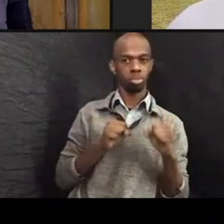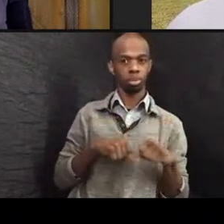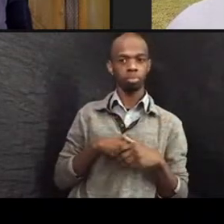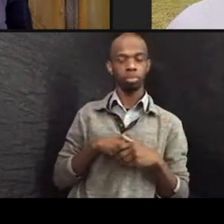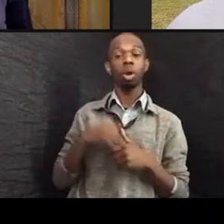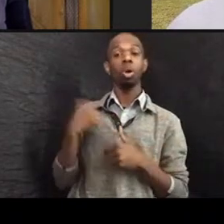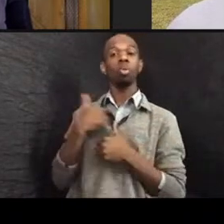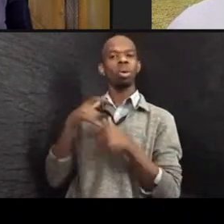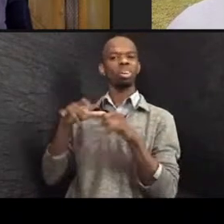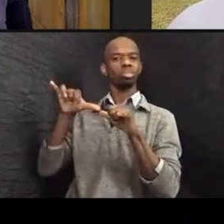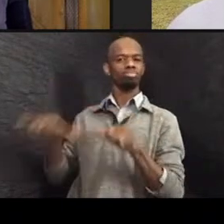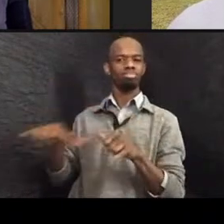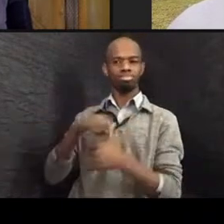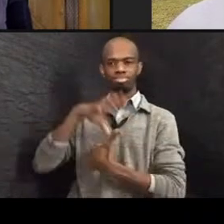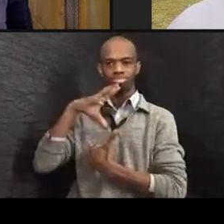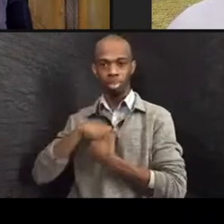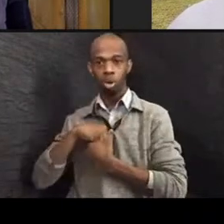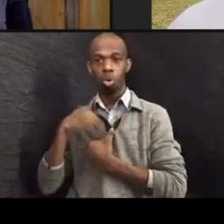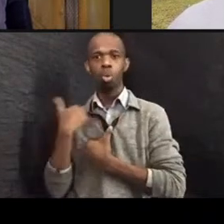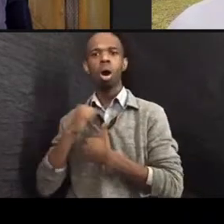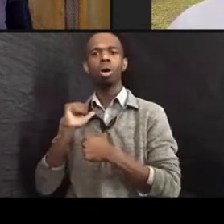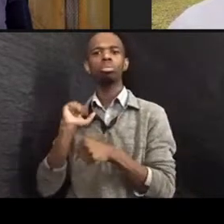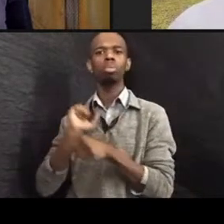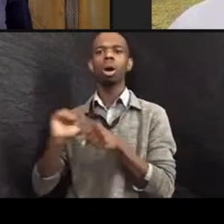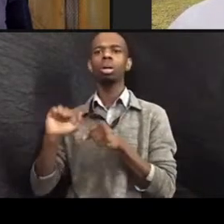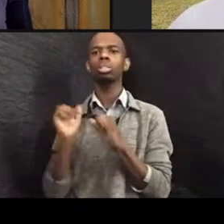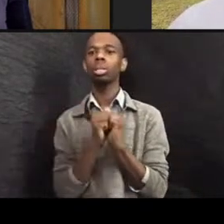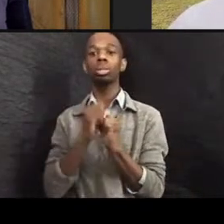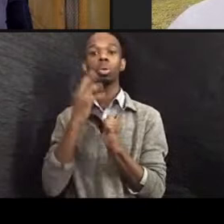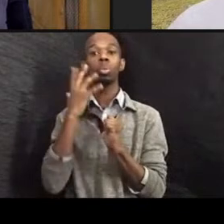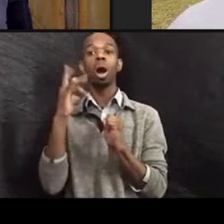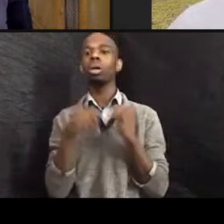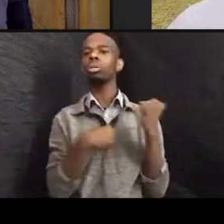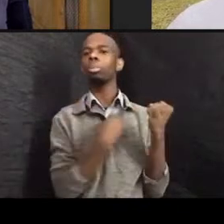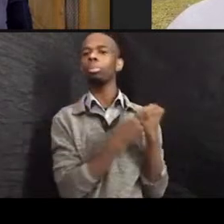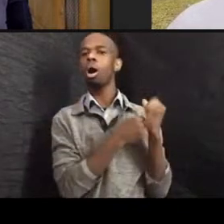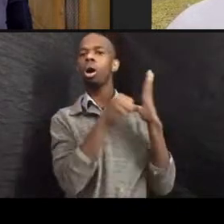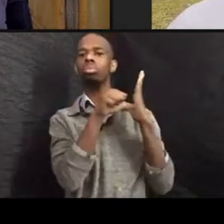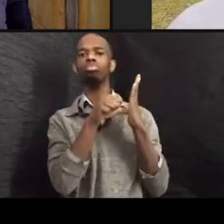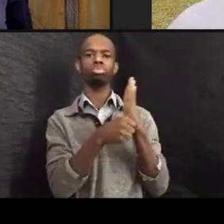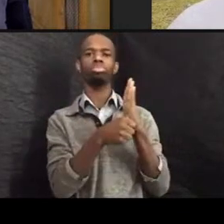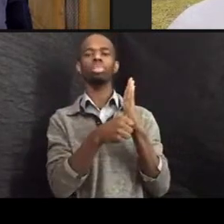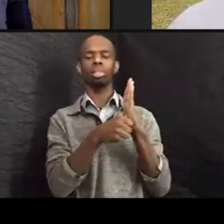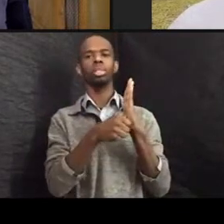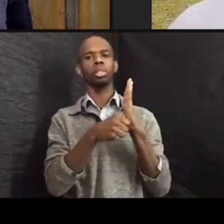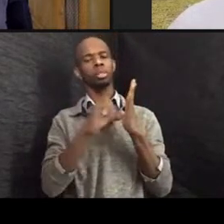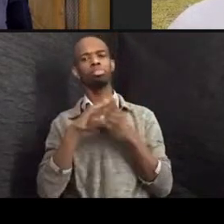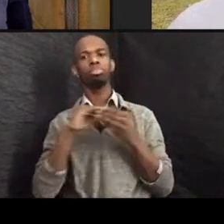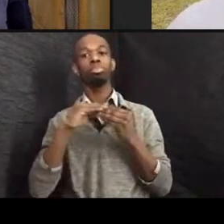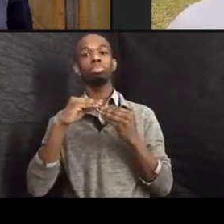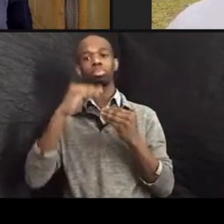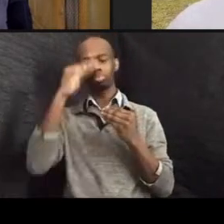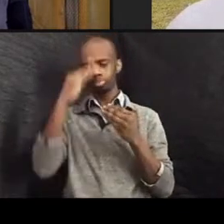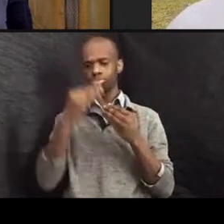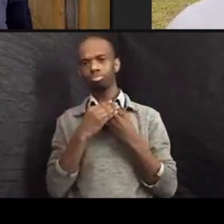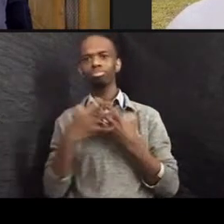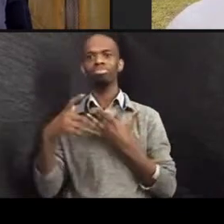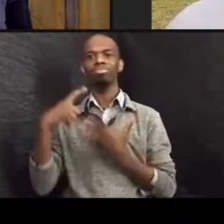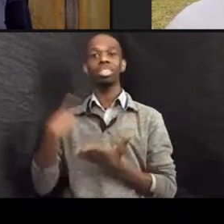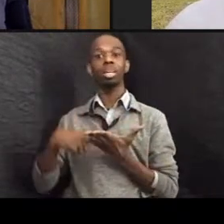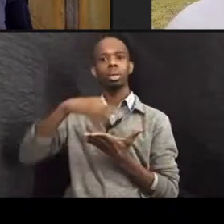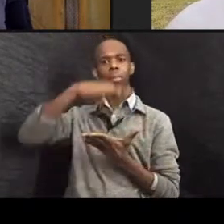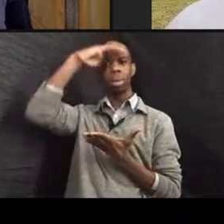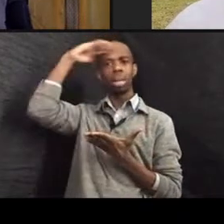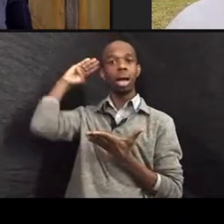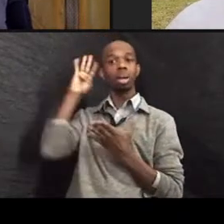together to support, uphold, highlight, and celebrate Black creatives. Look at all the